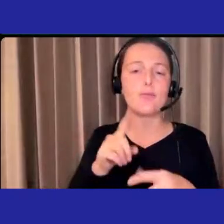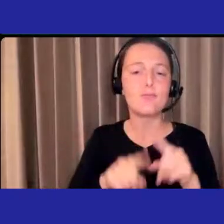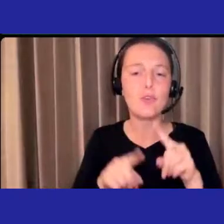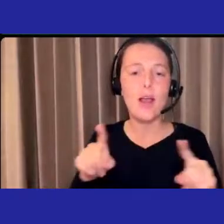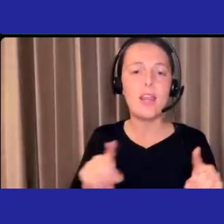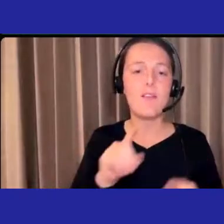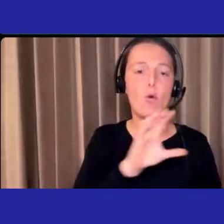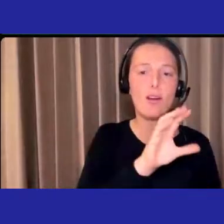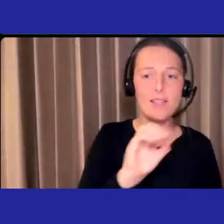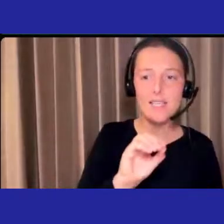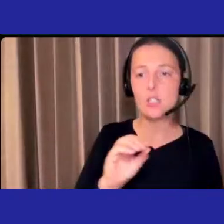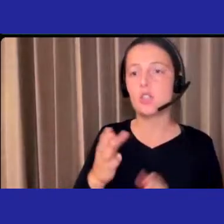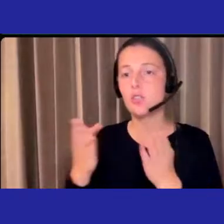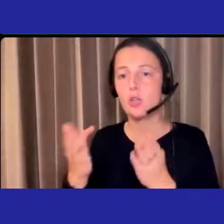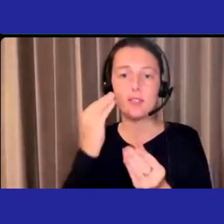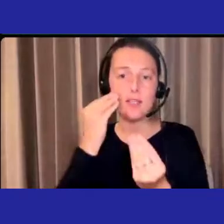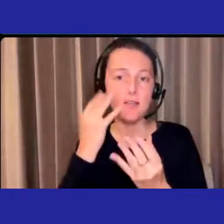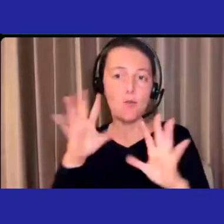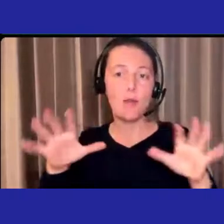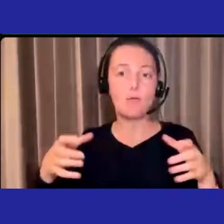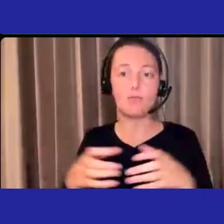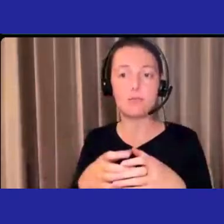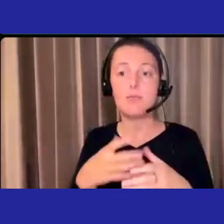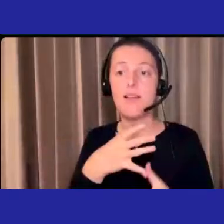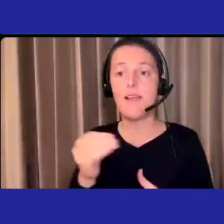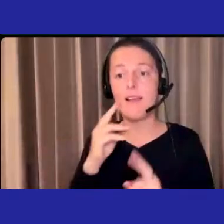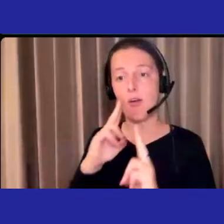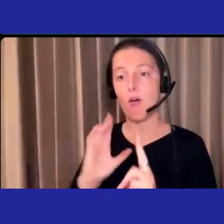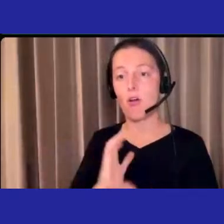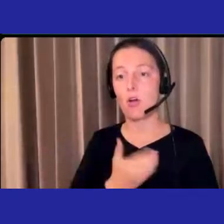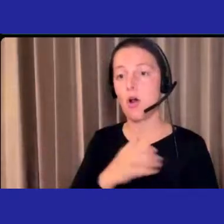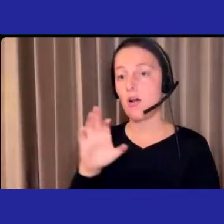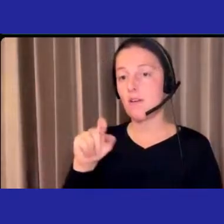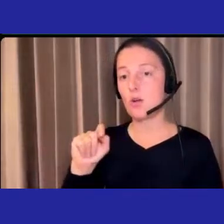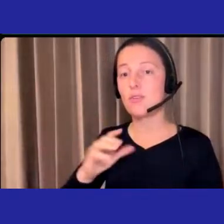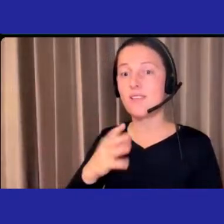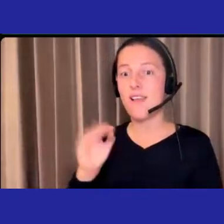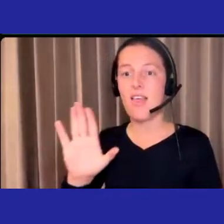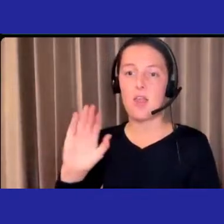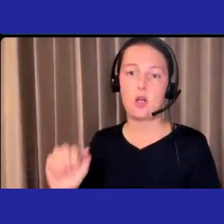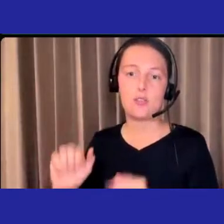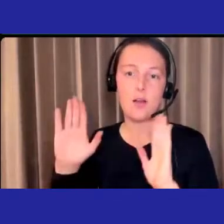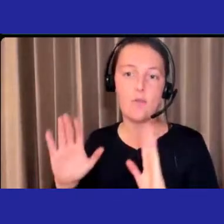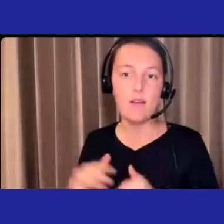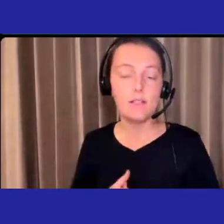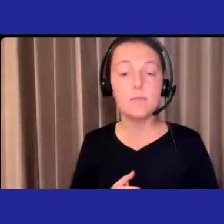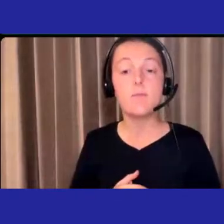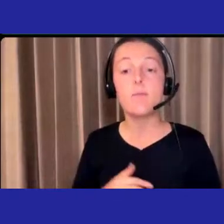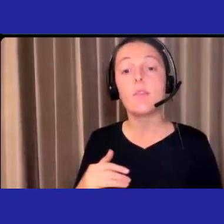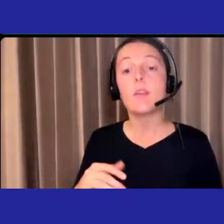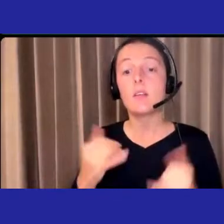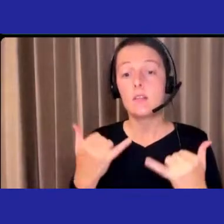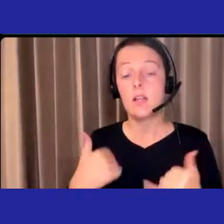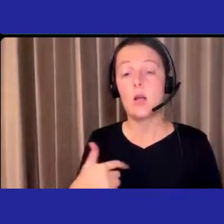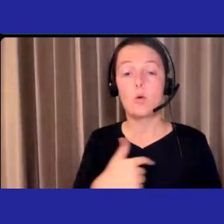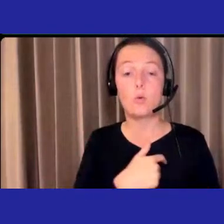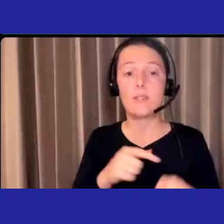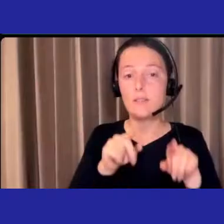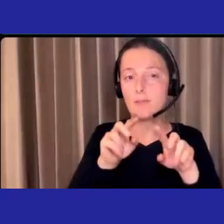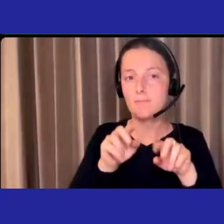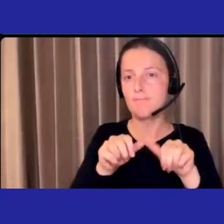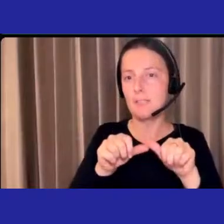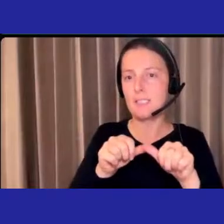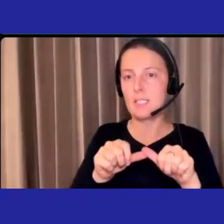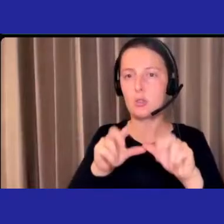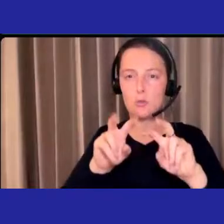well as honored our veterans and their sacrifice. Now, as we continue looking at our data, throughout the year, one